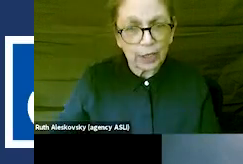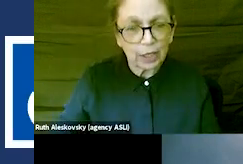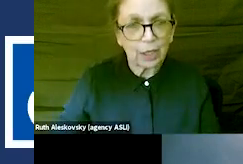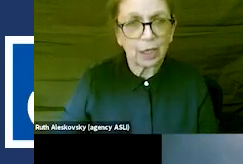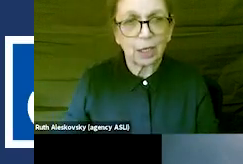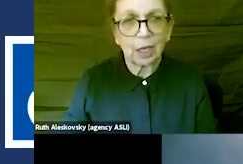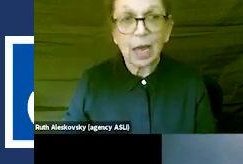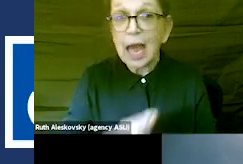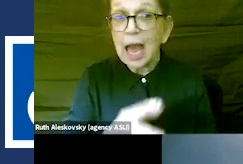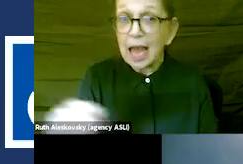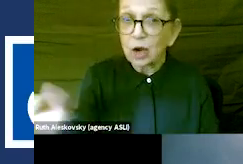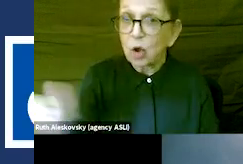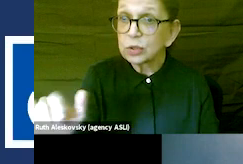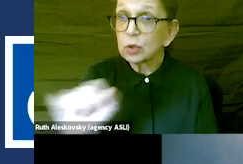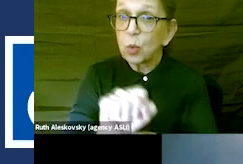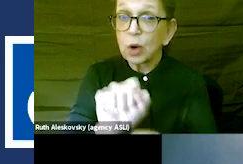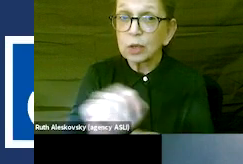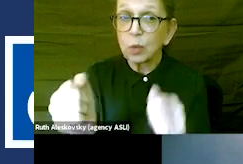We also worked with